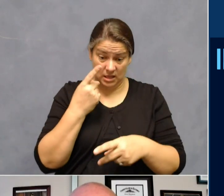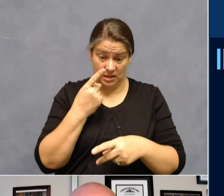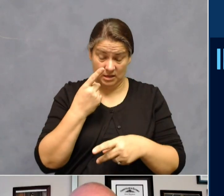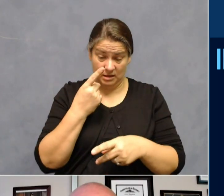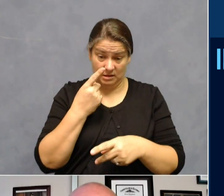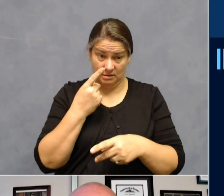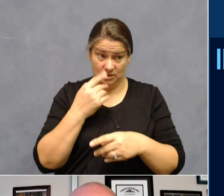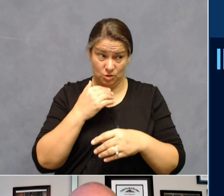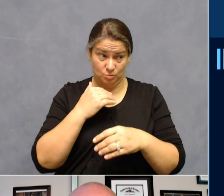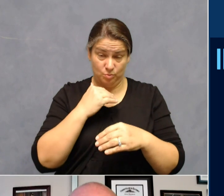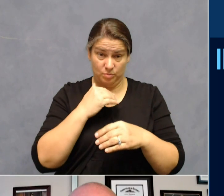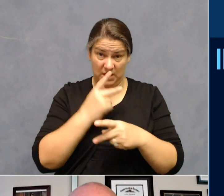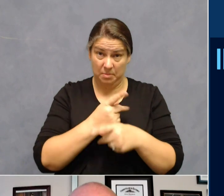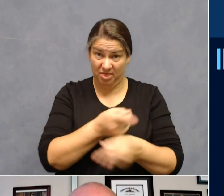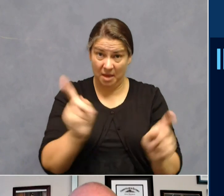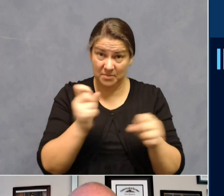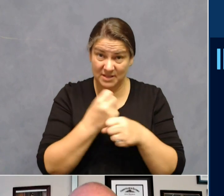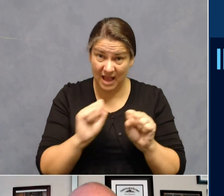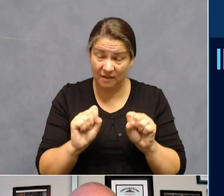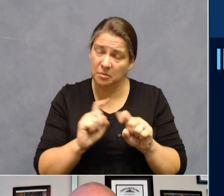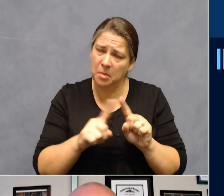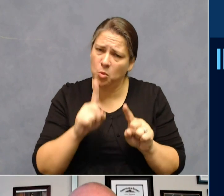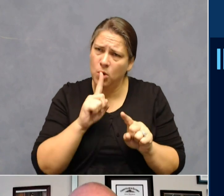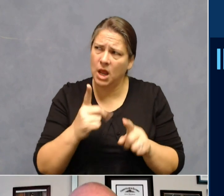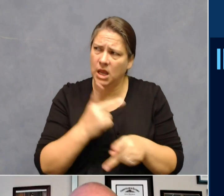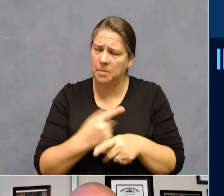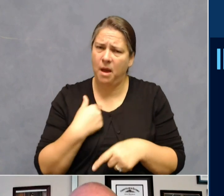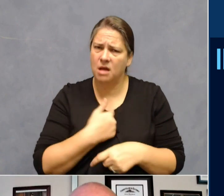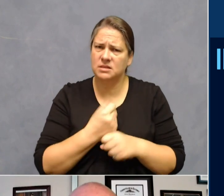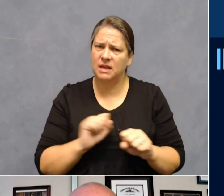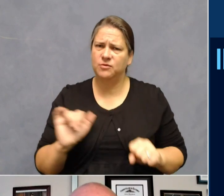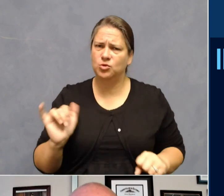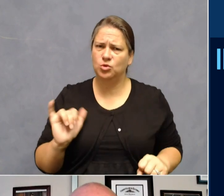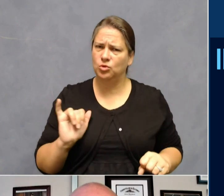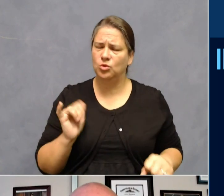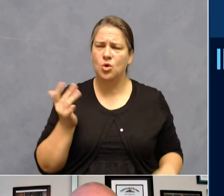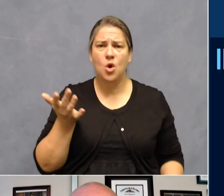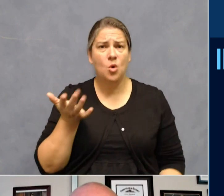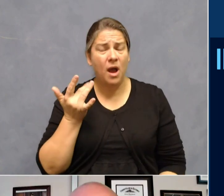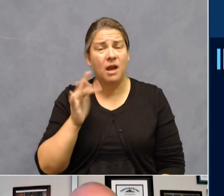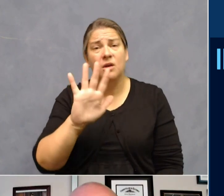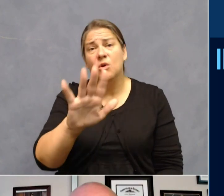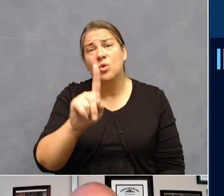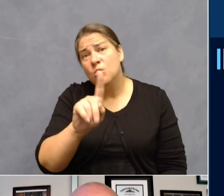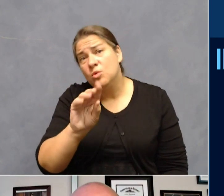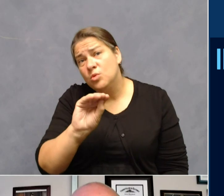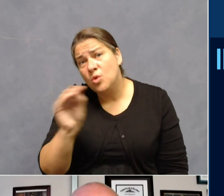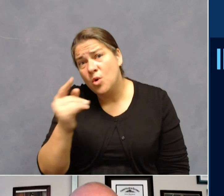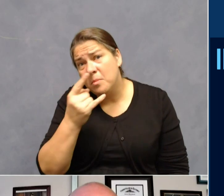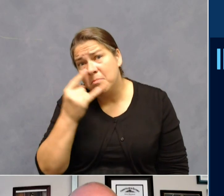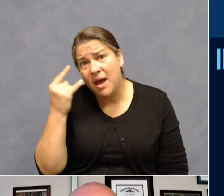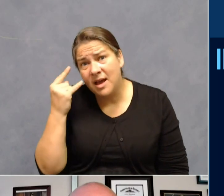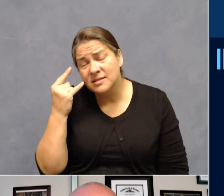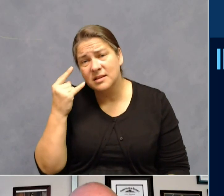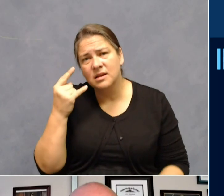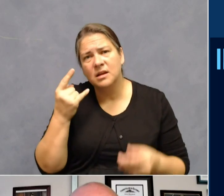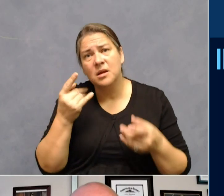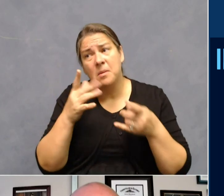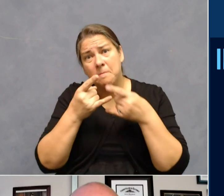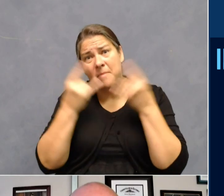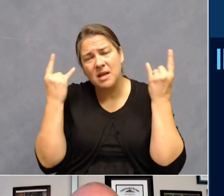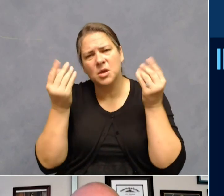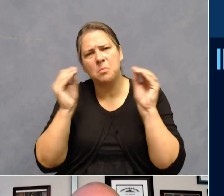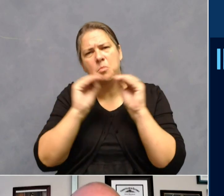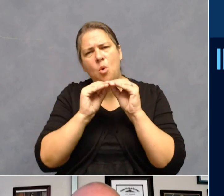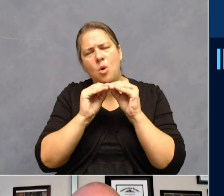too, because to the extent people aren't wearing masks, yourself included, the disease spreads more and you're really taking a risk and